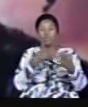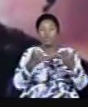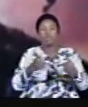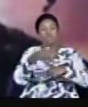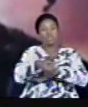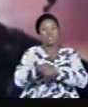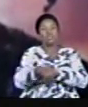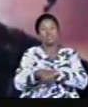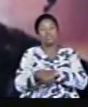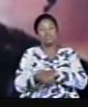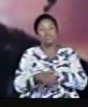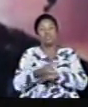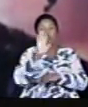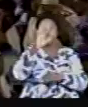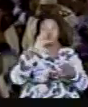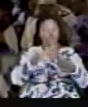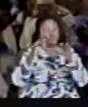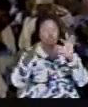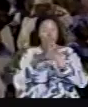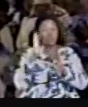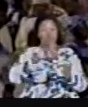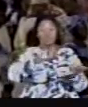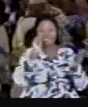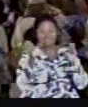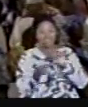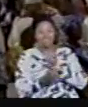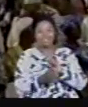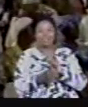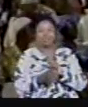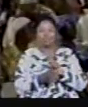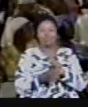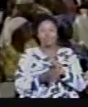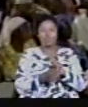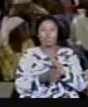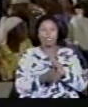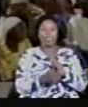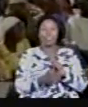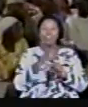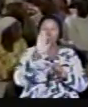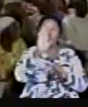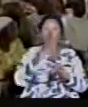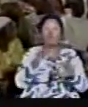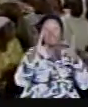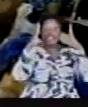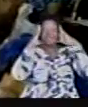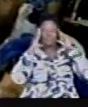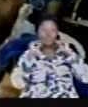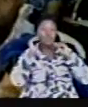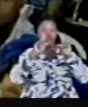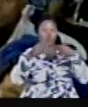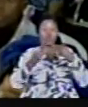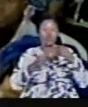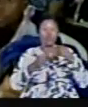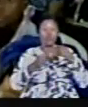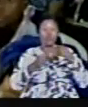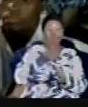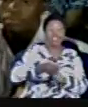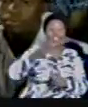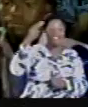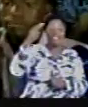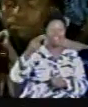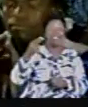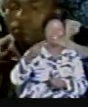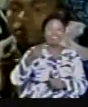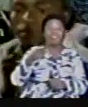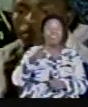your story will change. Your experience will go higher. You'll have